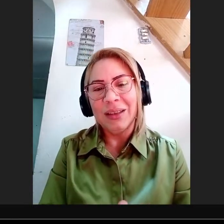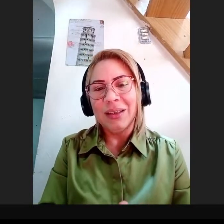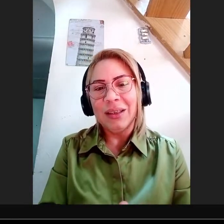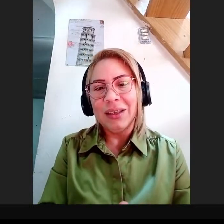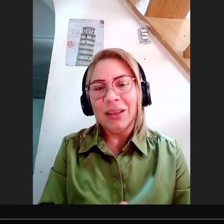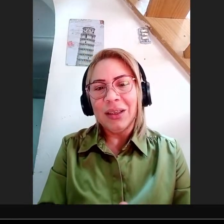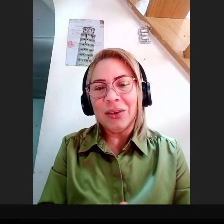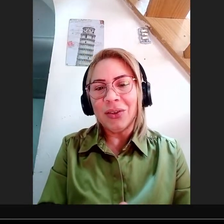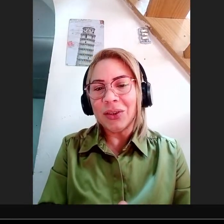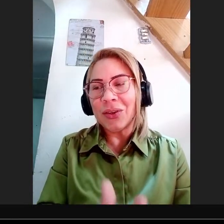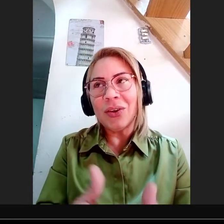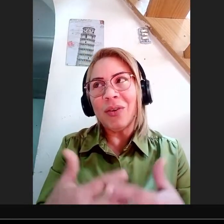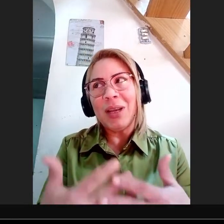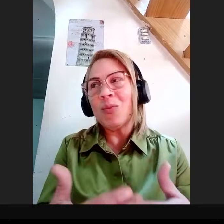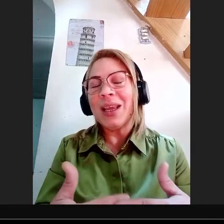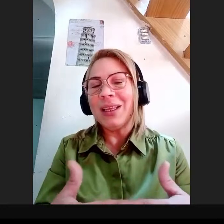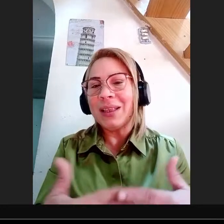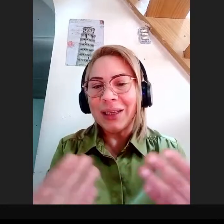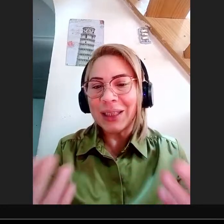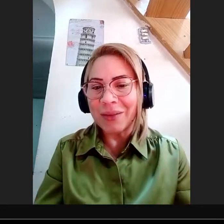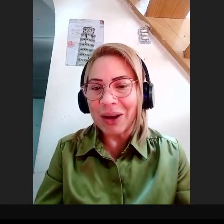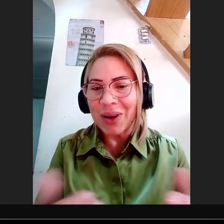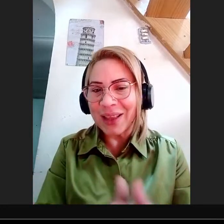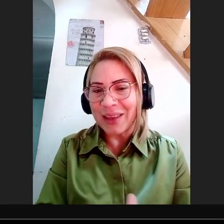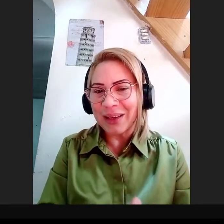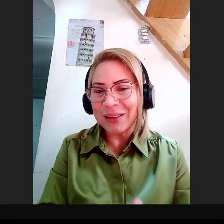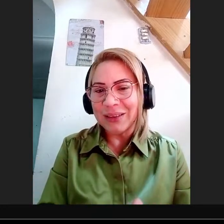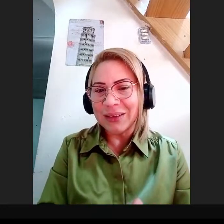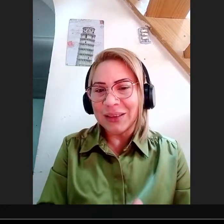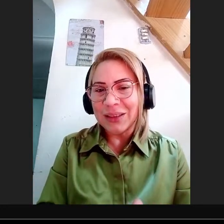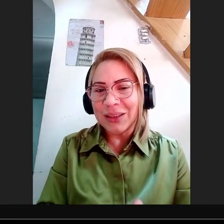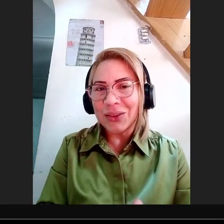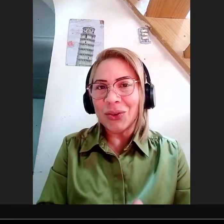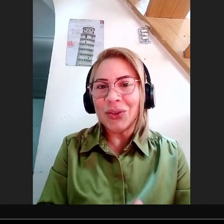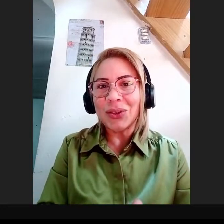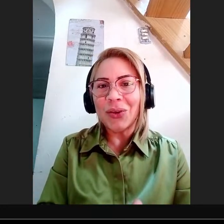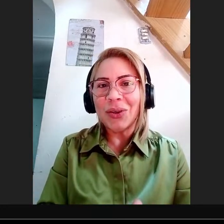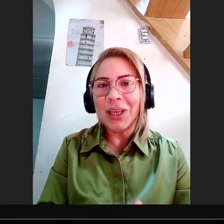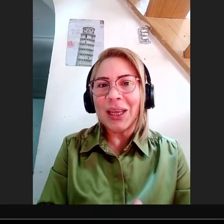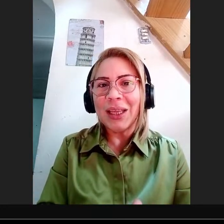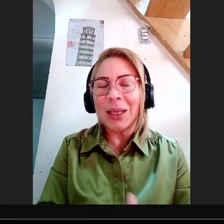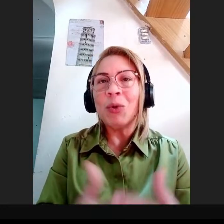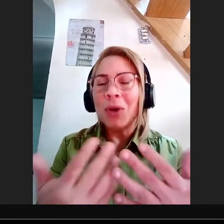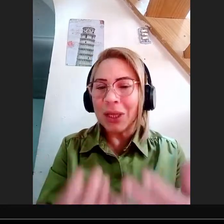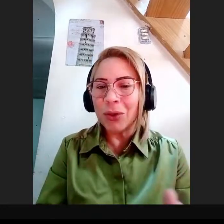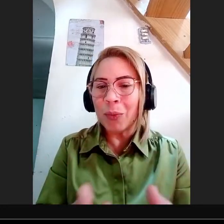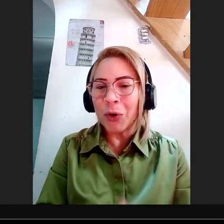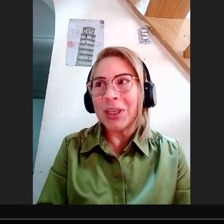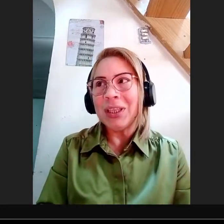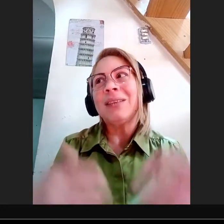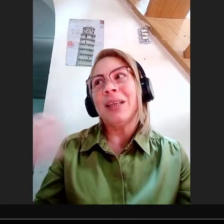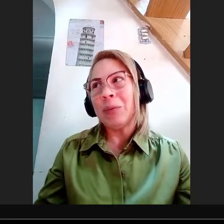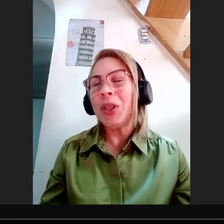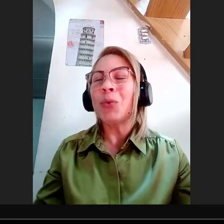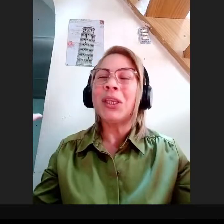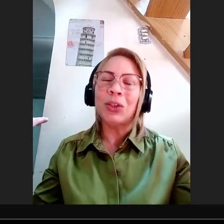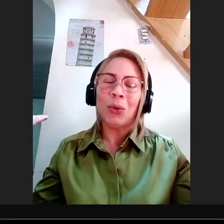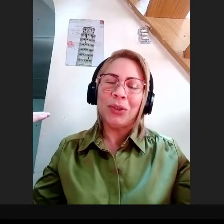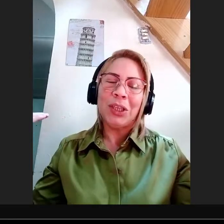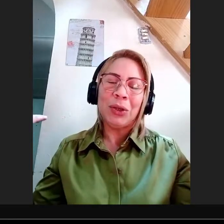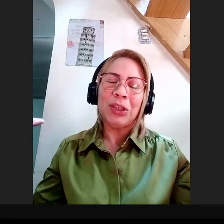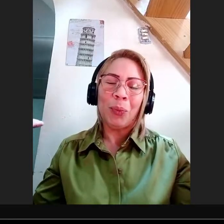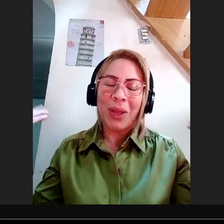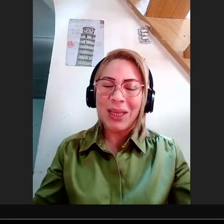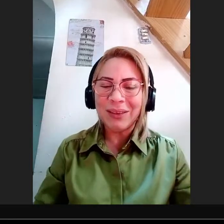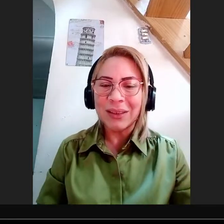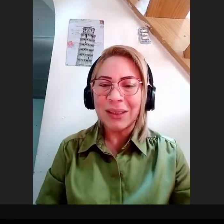jobs. And that's not the case. We did not come here to deprive anyone of their job. We